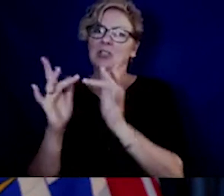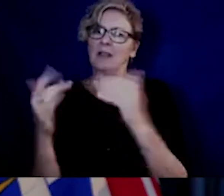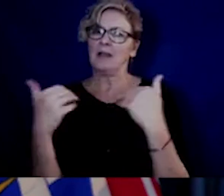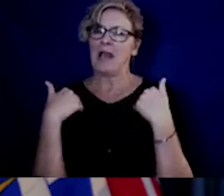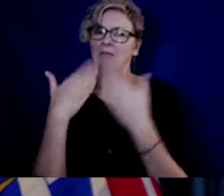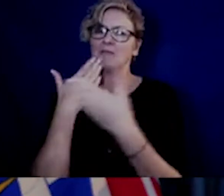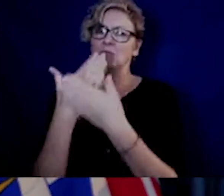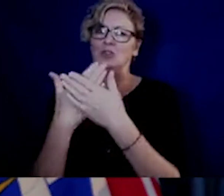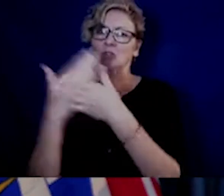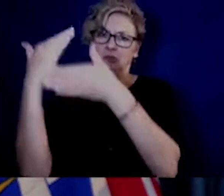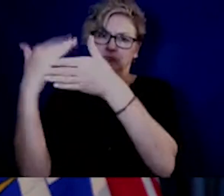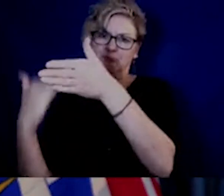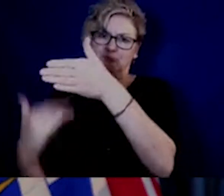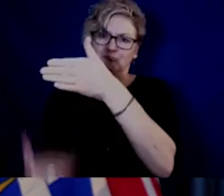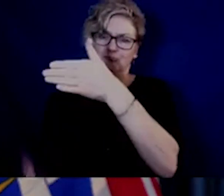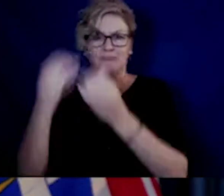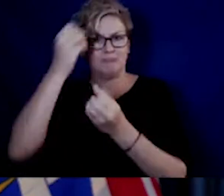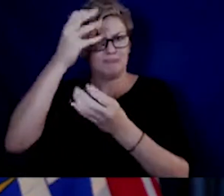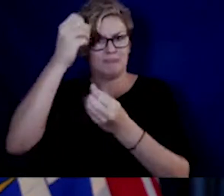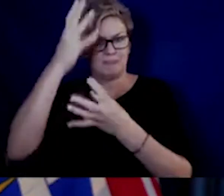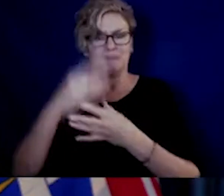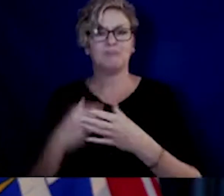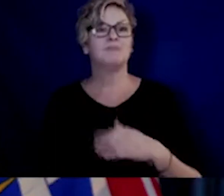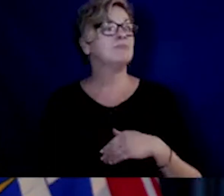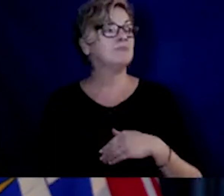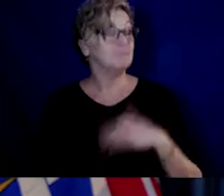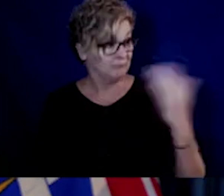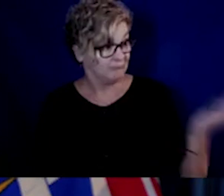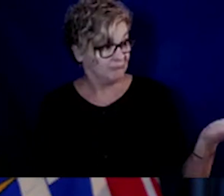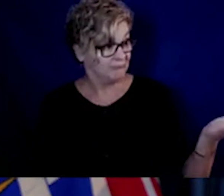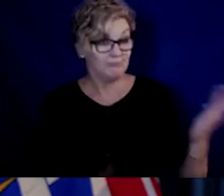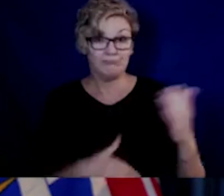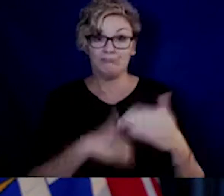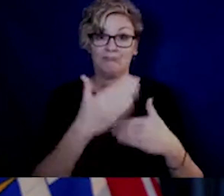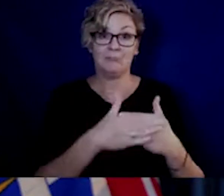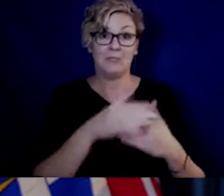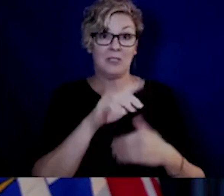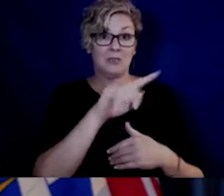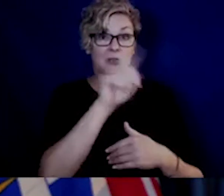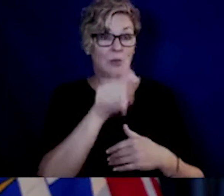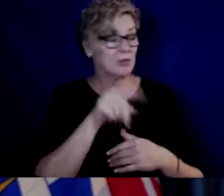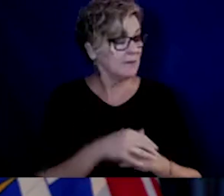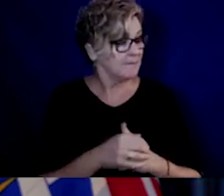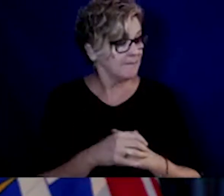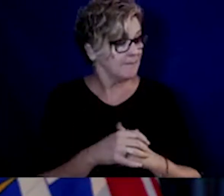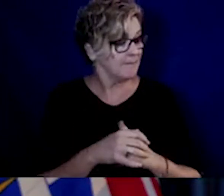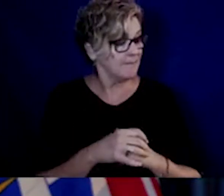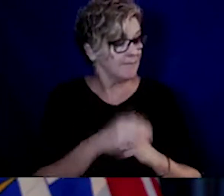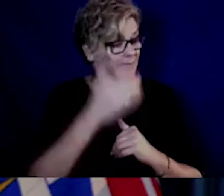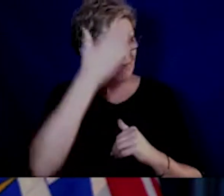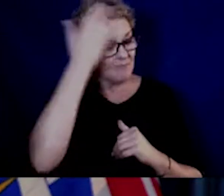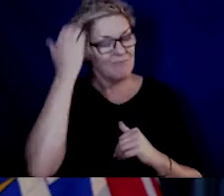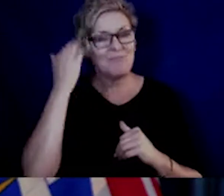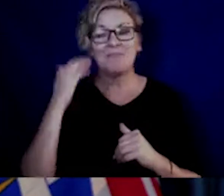same lines of advice, but perhaps this time to the people who typically hand out candy, I imagine that many of them may decide to skip it this year, not to hand